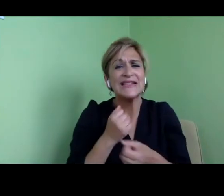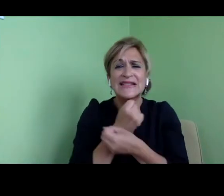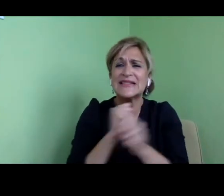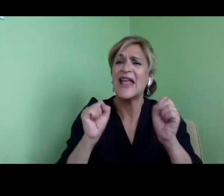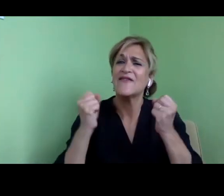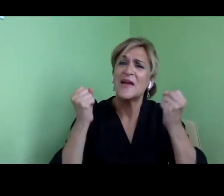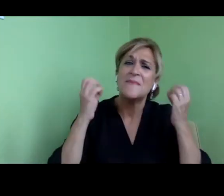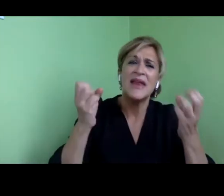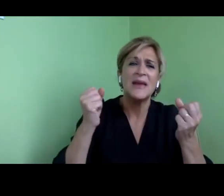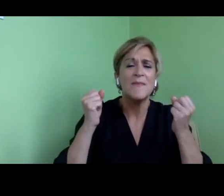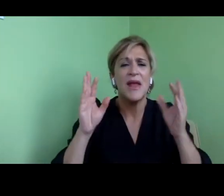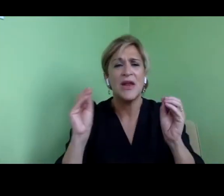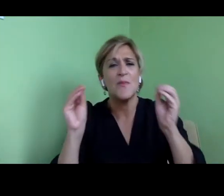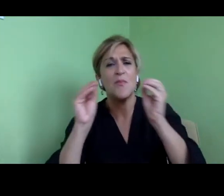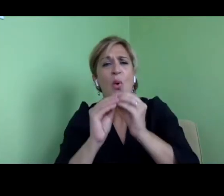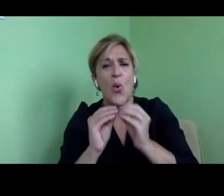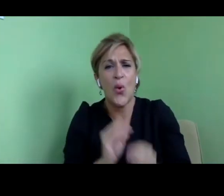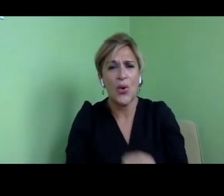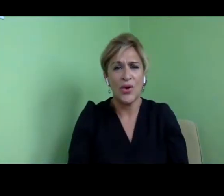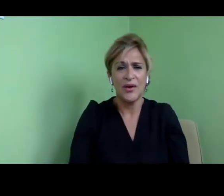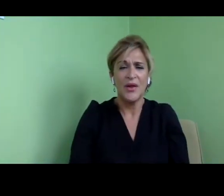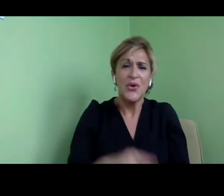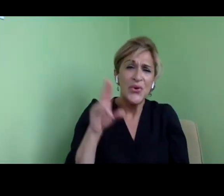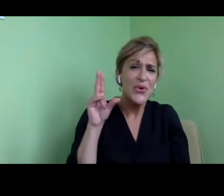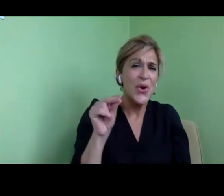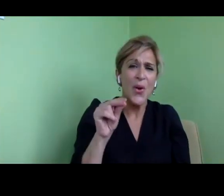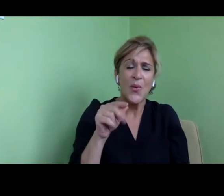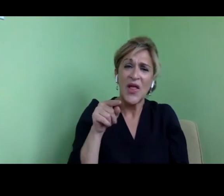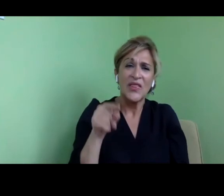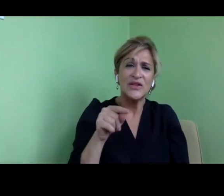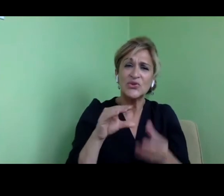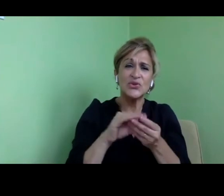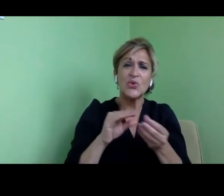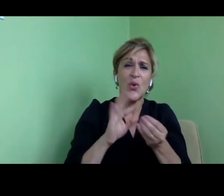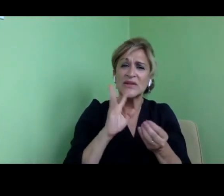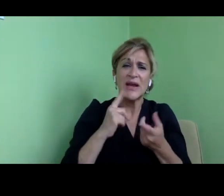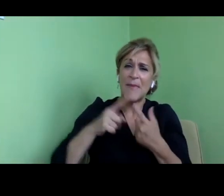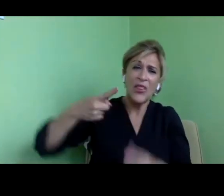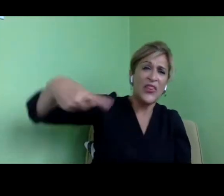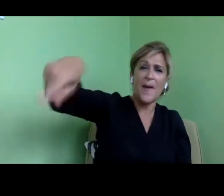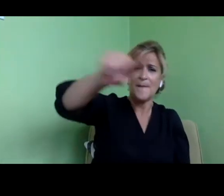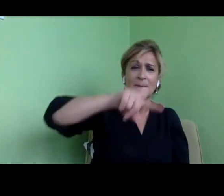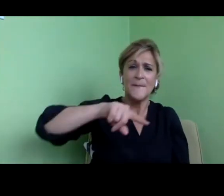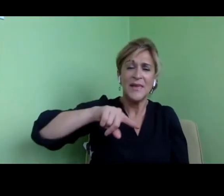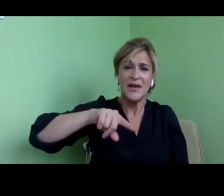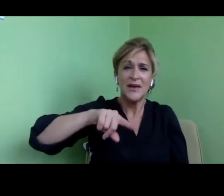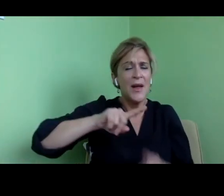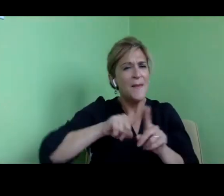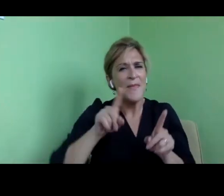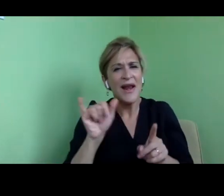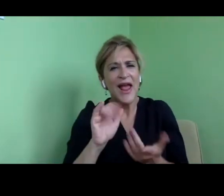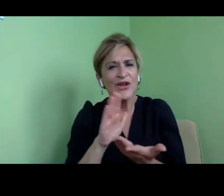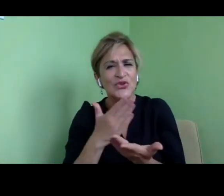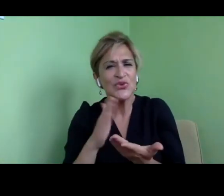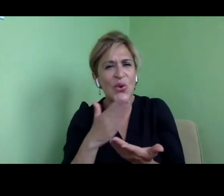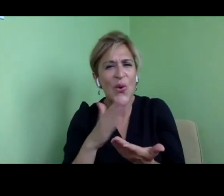more. No. This story is not about them. But like a song is